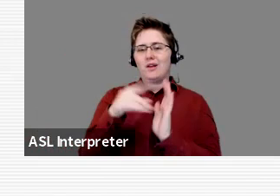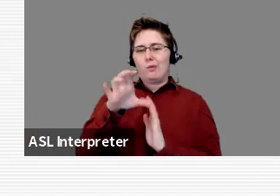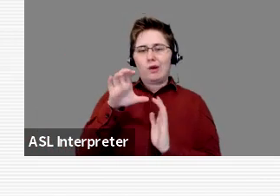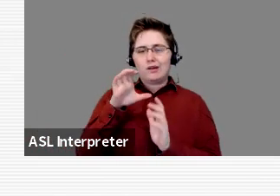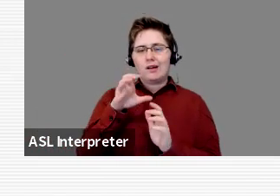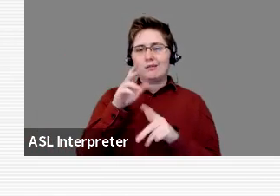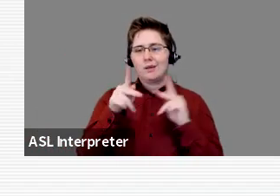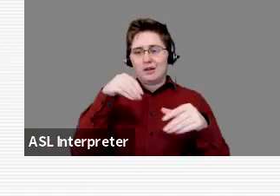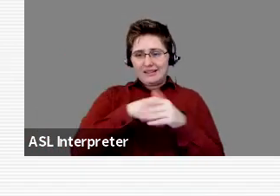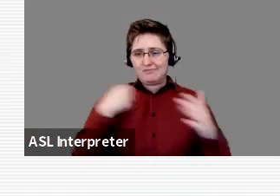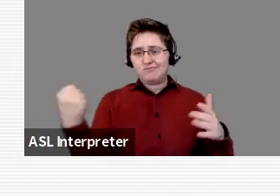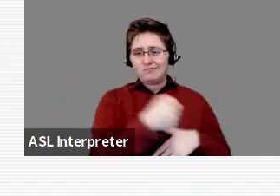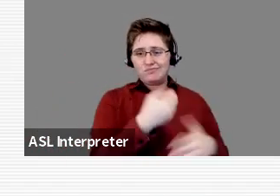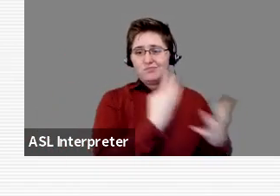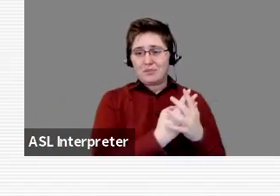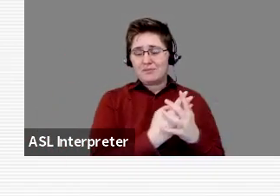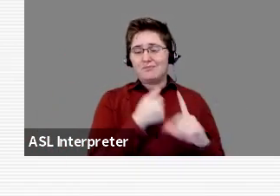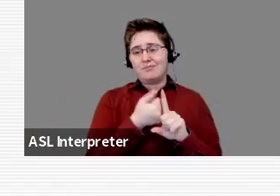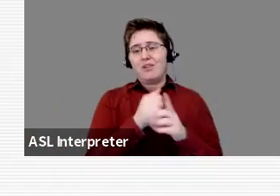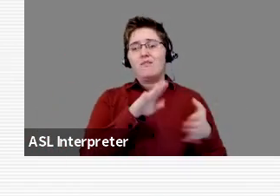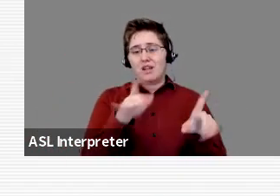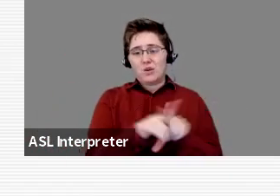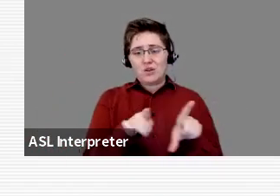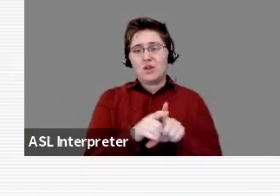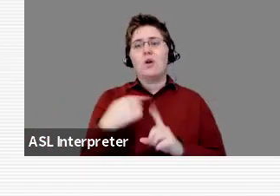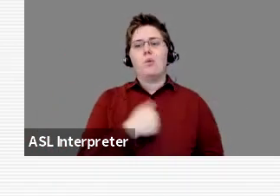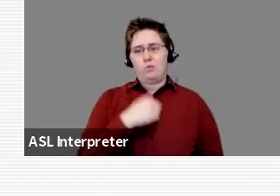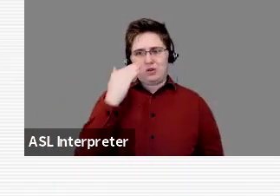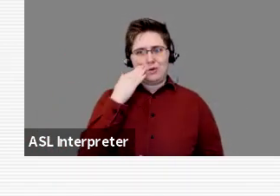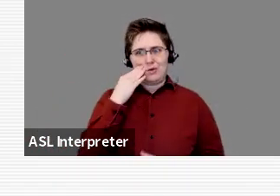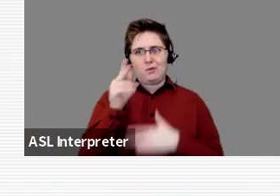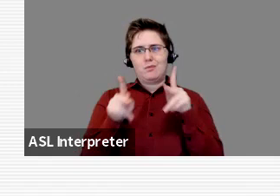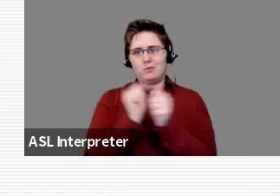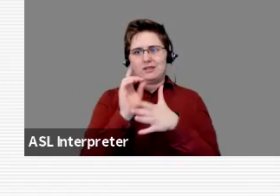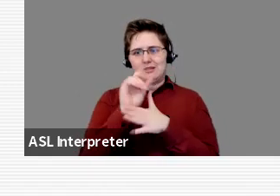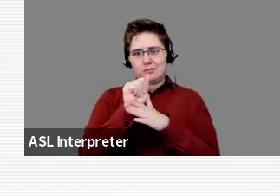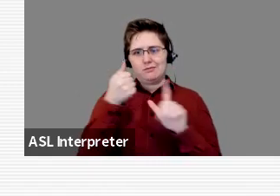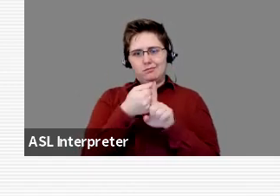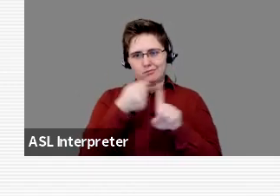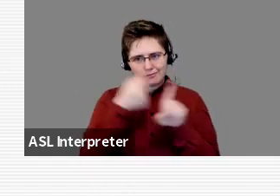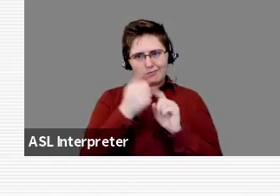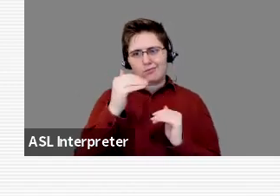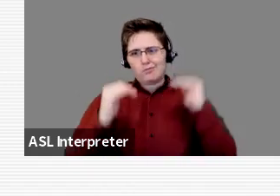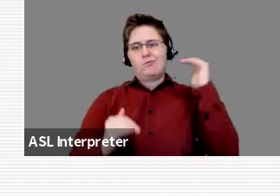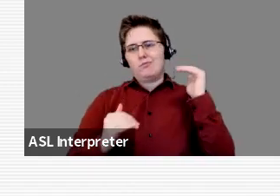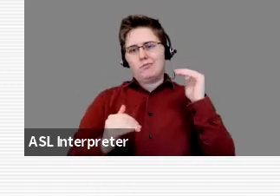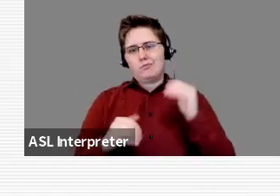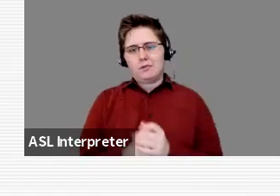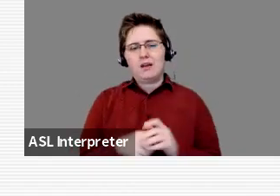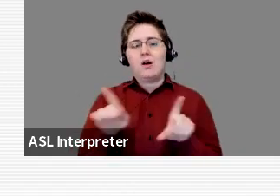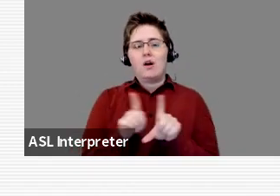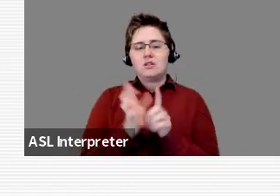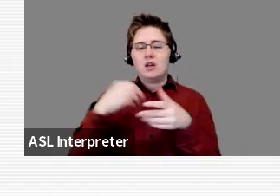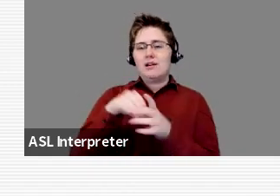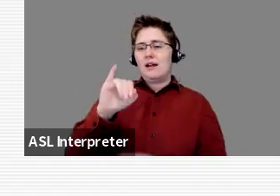do know, like I said, disproportionately, those are people with disabilities as well. I also threw in there the ICE camps here